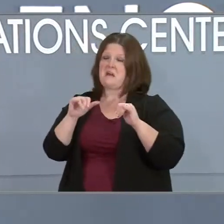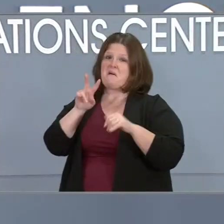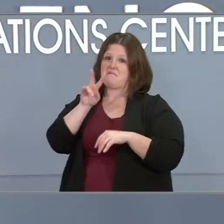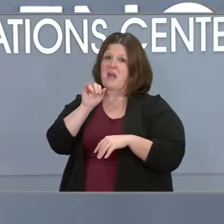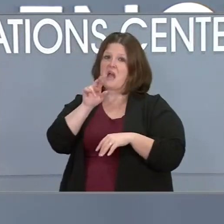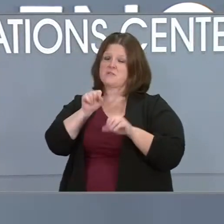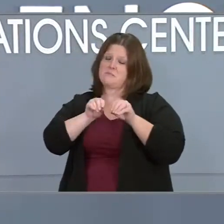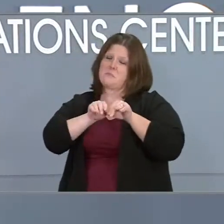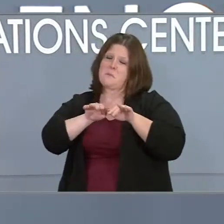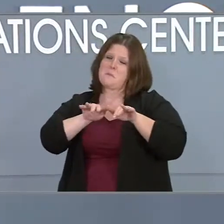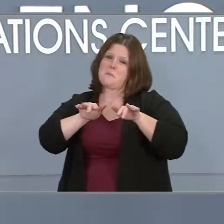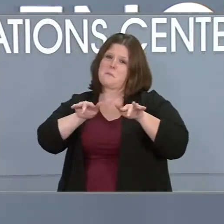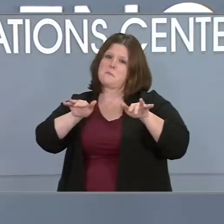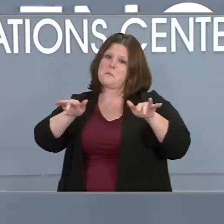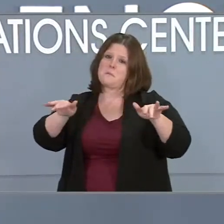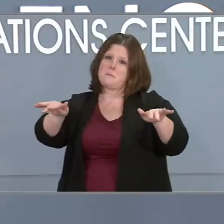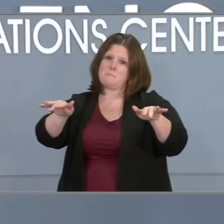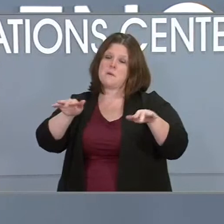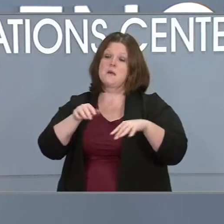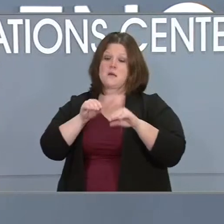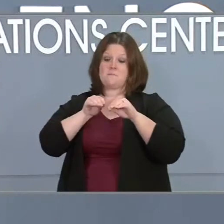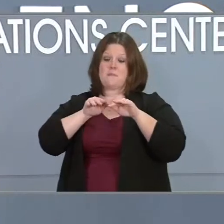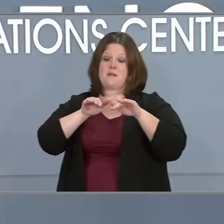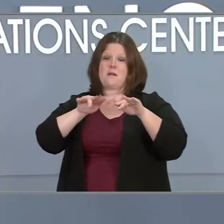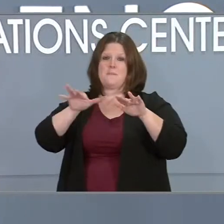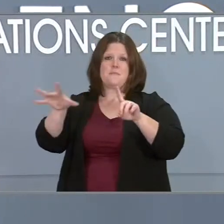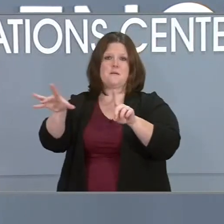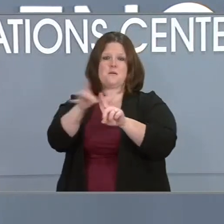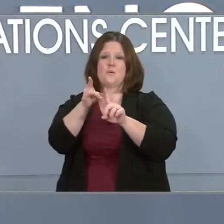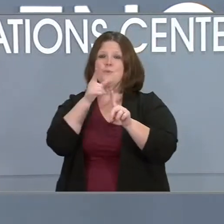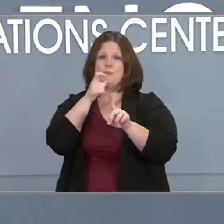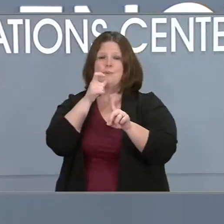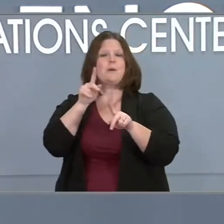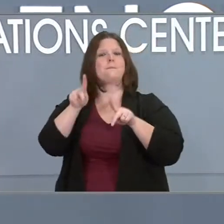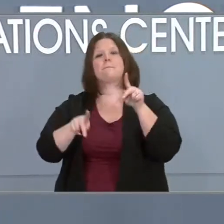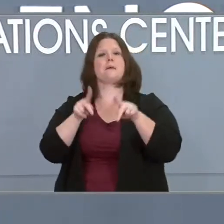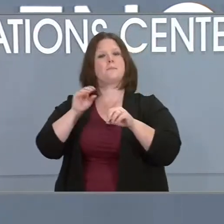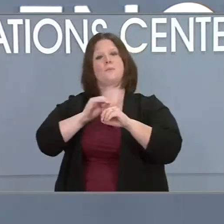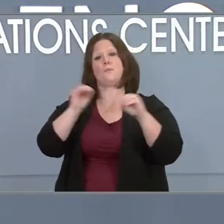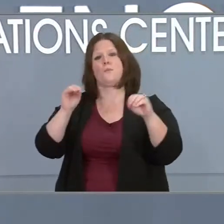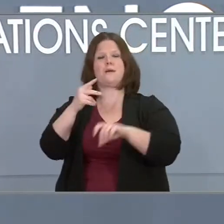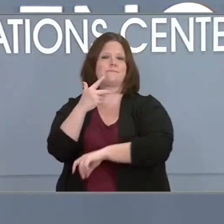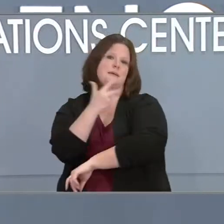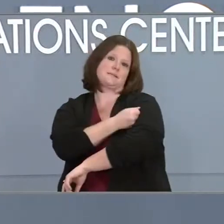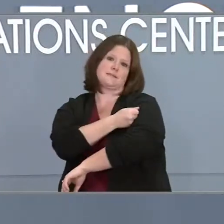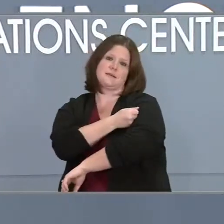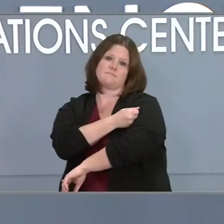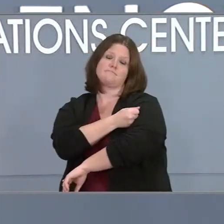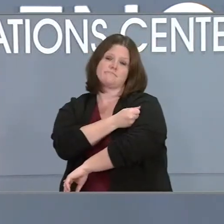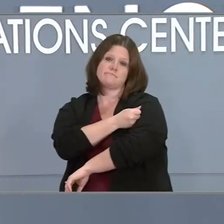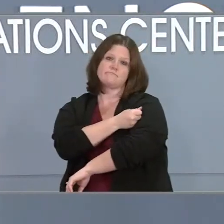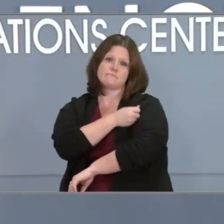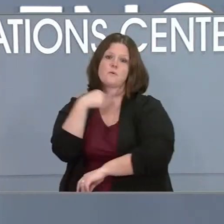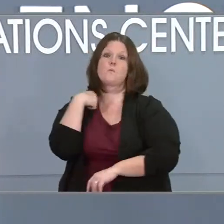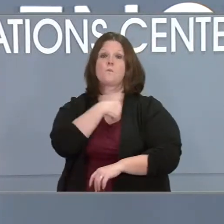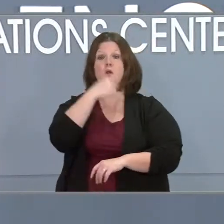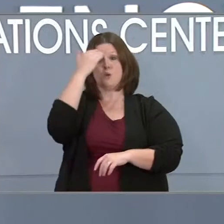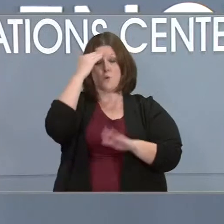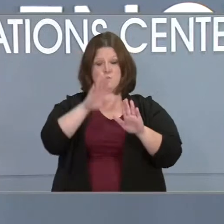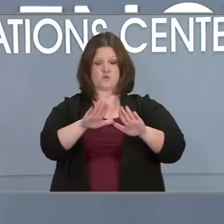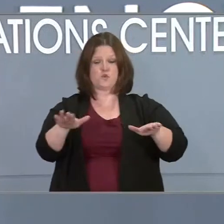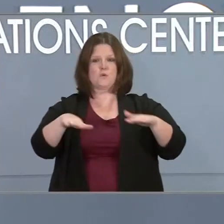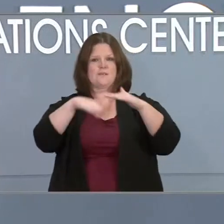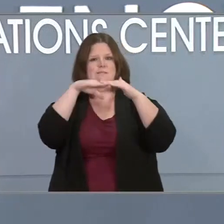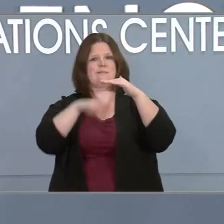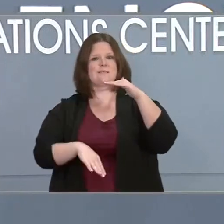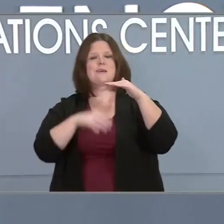that virus is really going to those who are unvaccinated. And we know that every child under the age of 12 is unvaccinated. And I showed